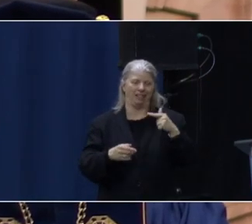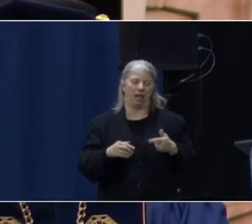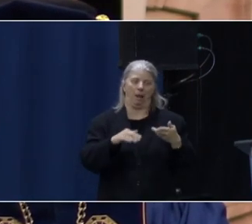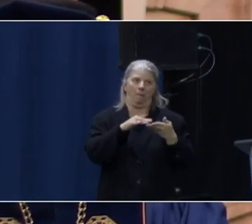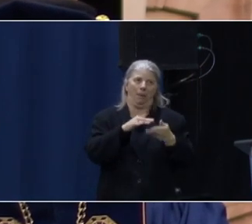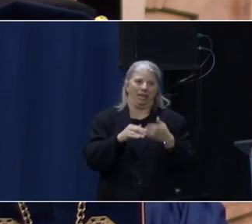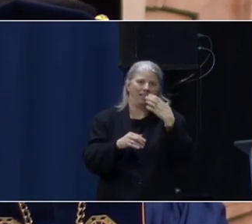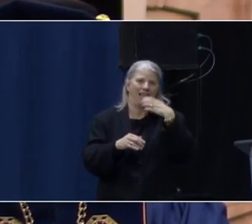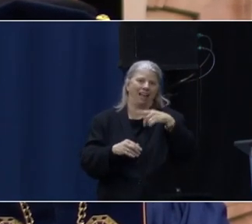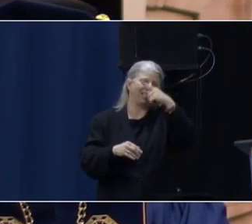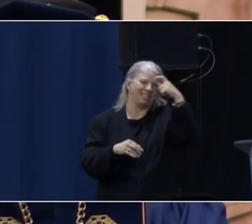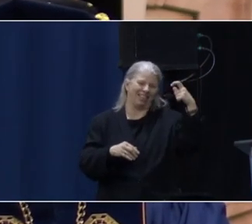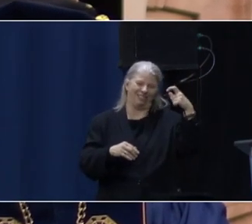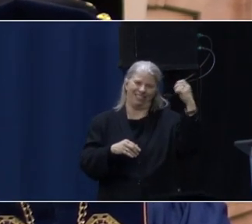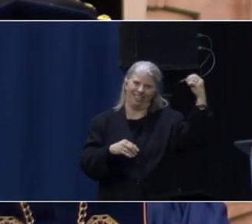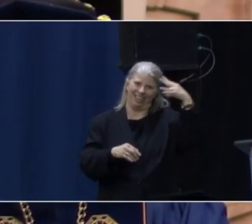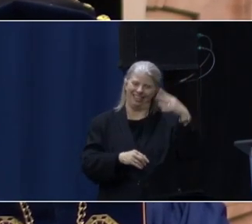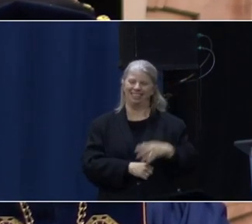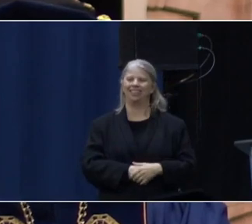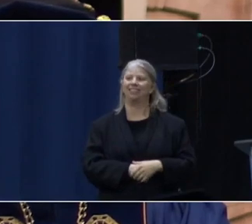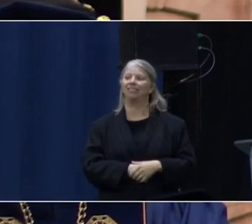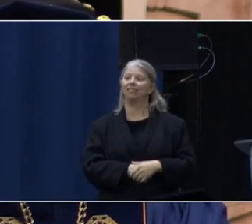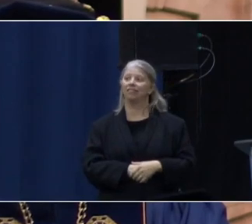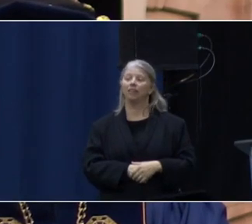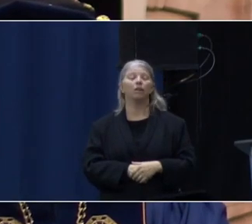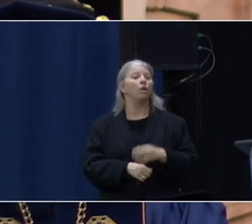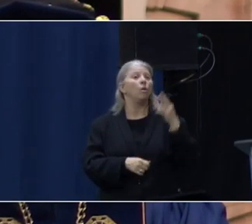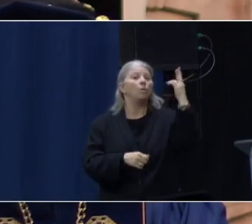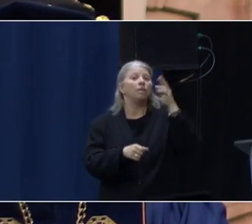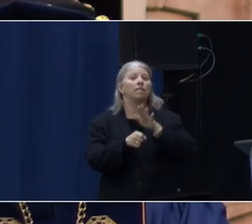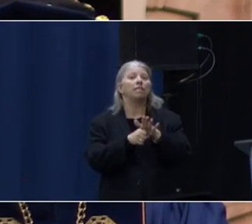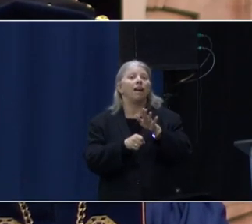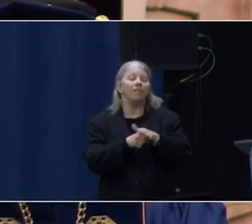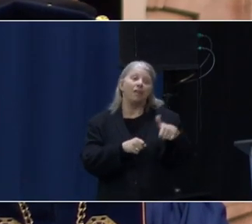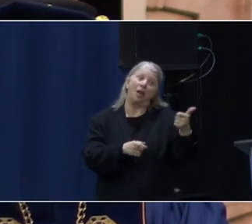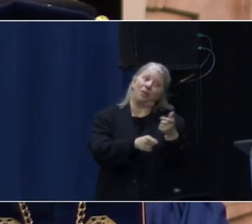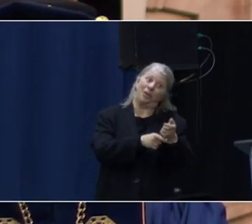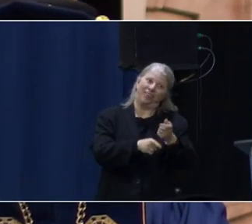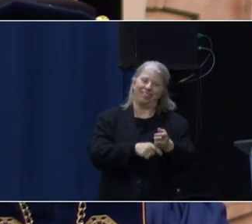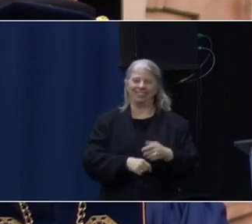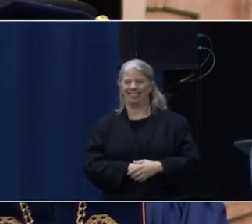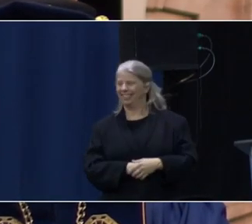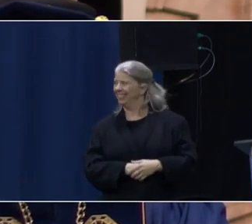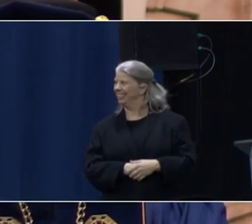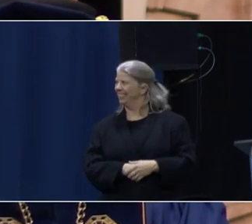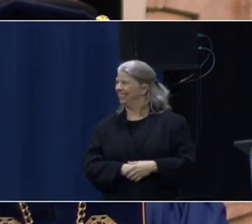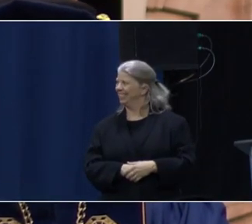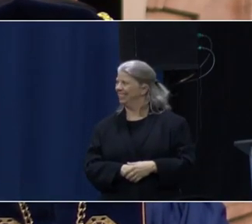in the hot summer sun, which is reason enough for another joke.